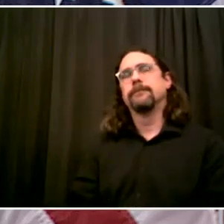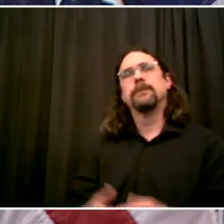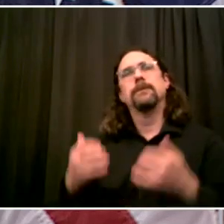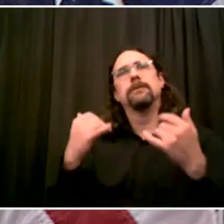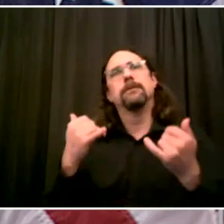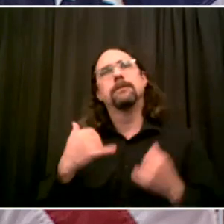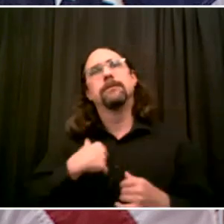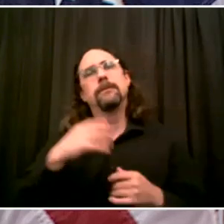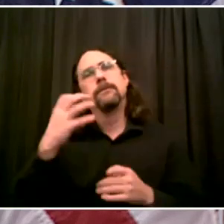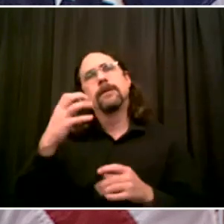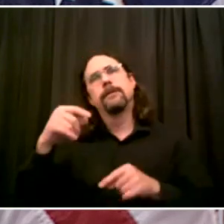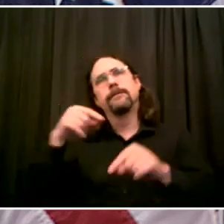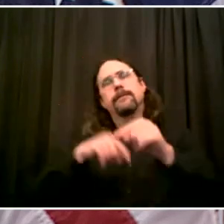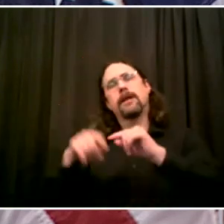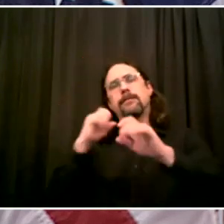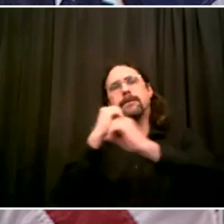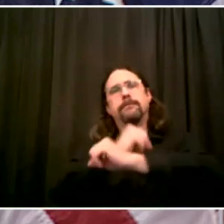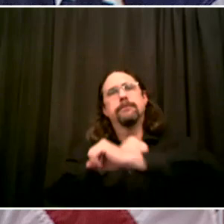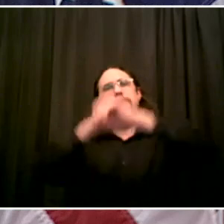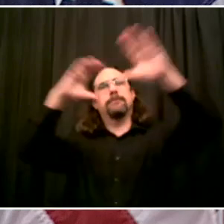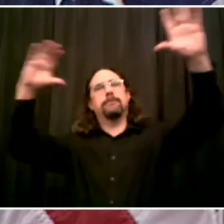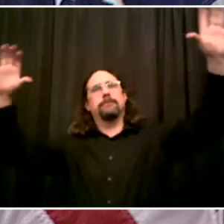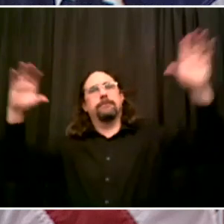We're addressing right now